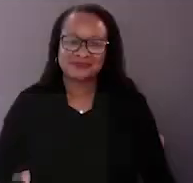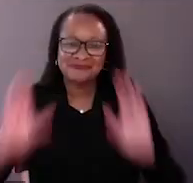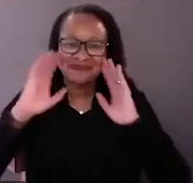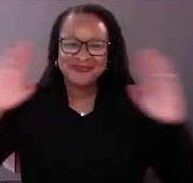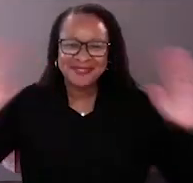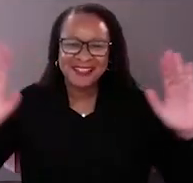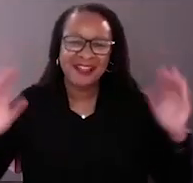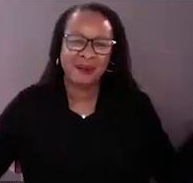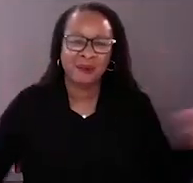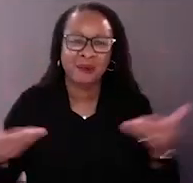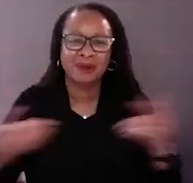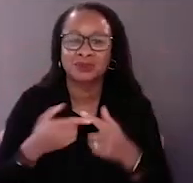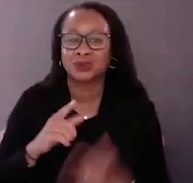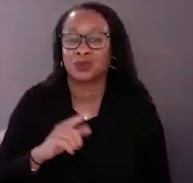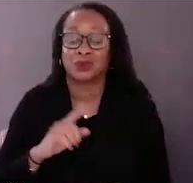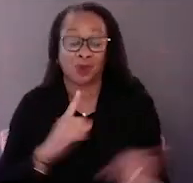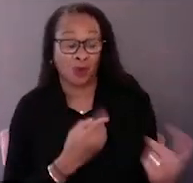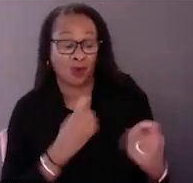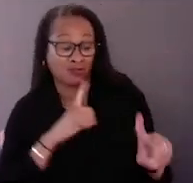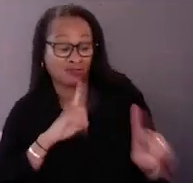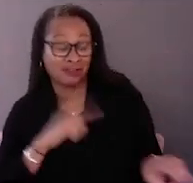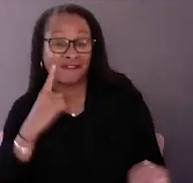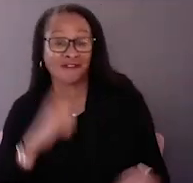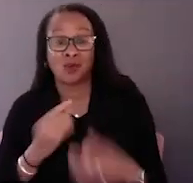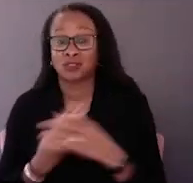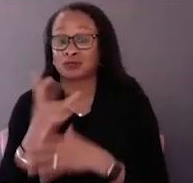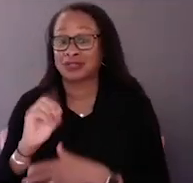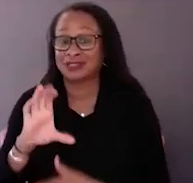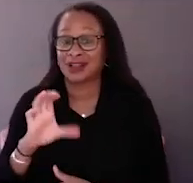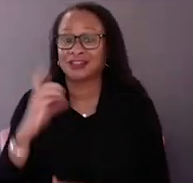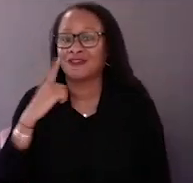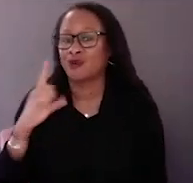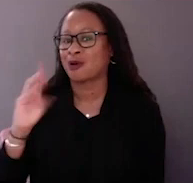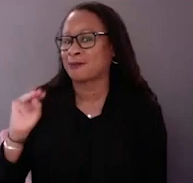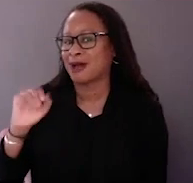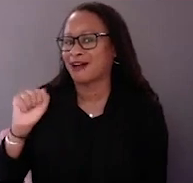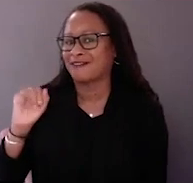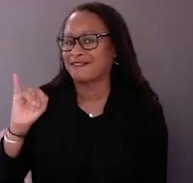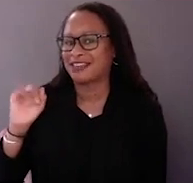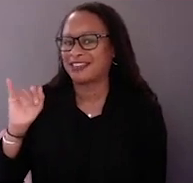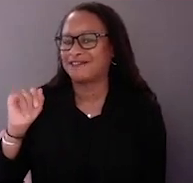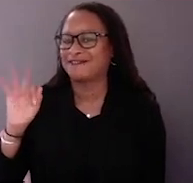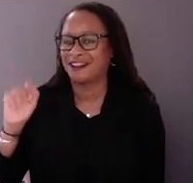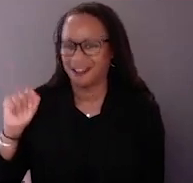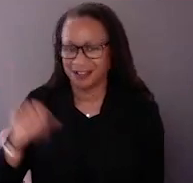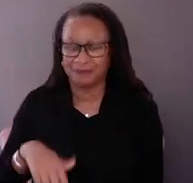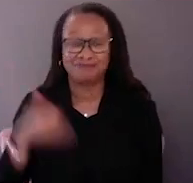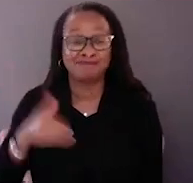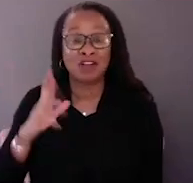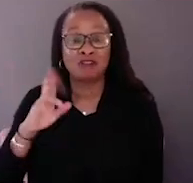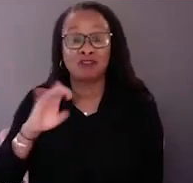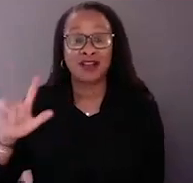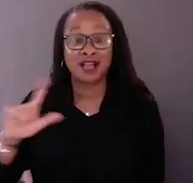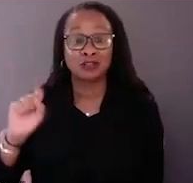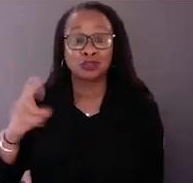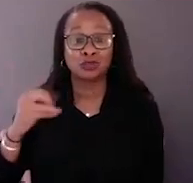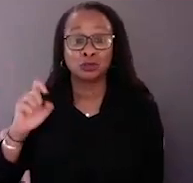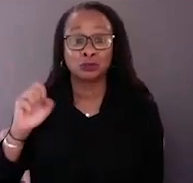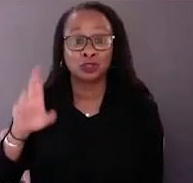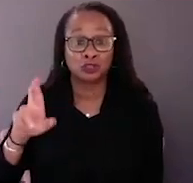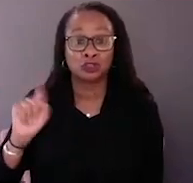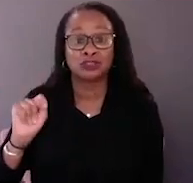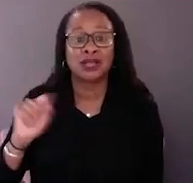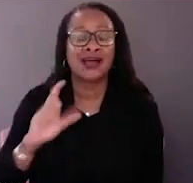Hello, everyone. Welcome to the Q&A for the SpringDocs screening of Mafifa. My name is Renelle Schubert, and I am the